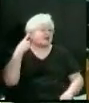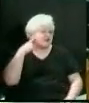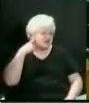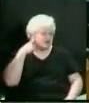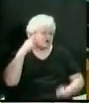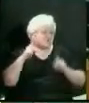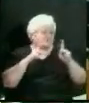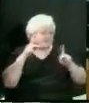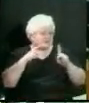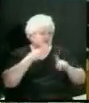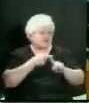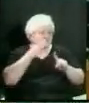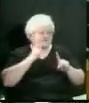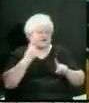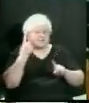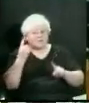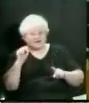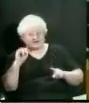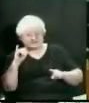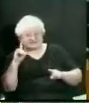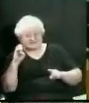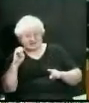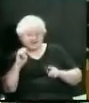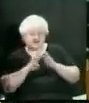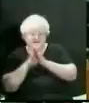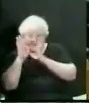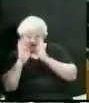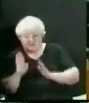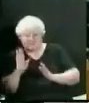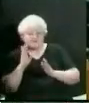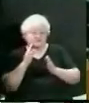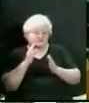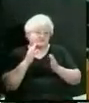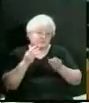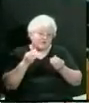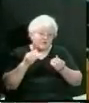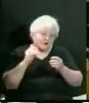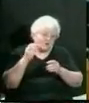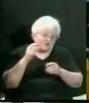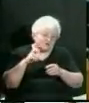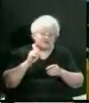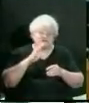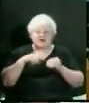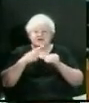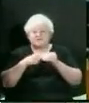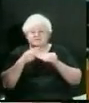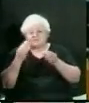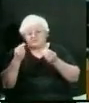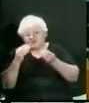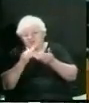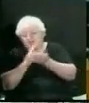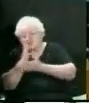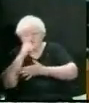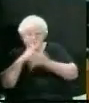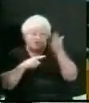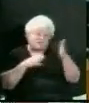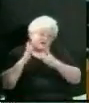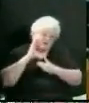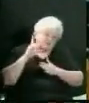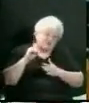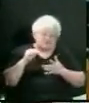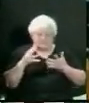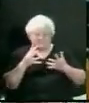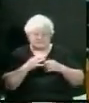the people from one side, whether they're developers or property owners, talking about property rights and what this plan will do,